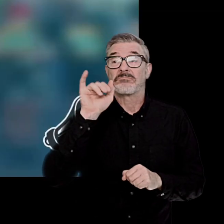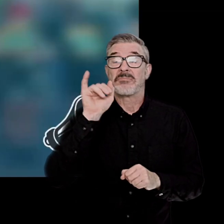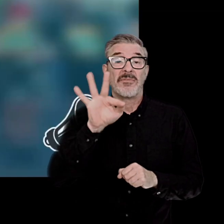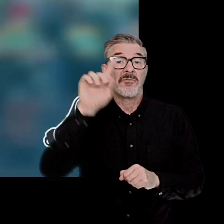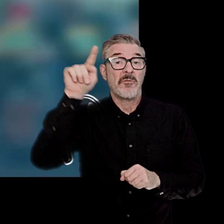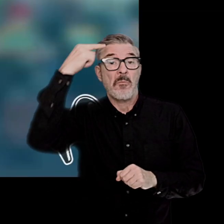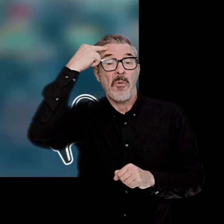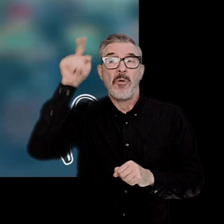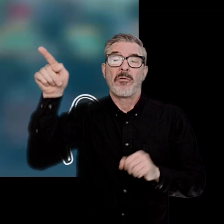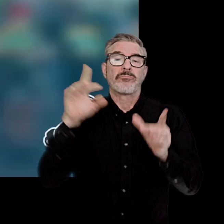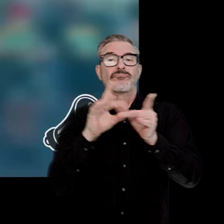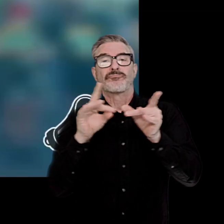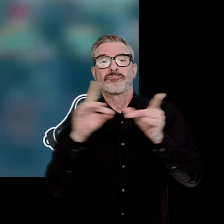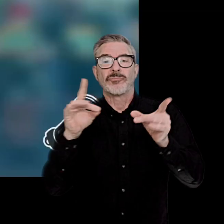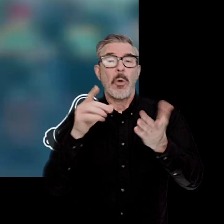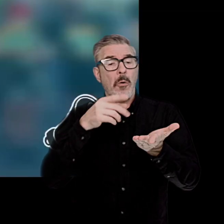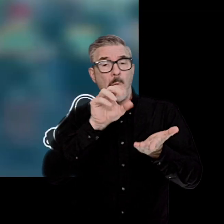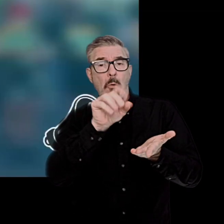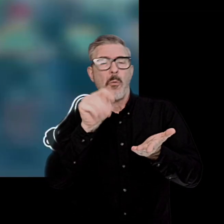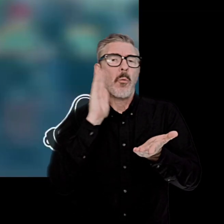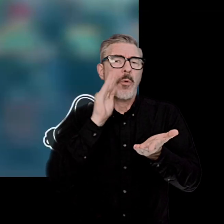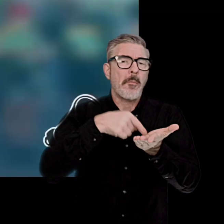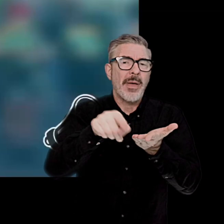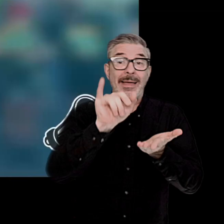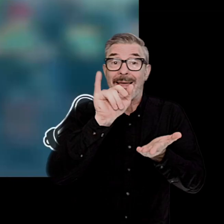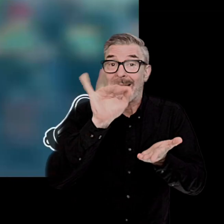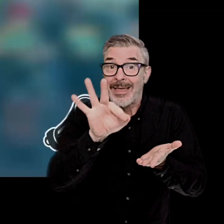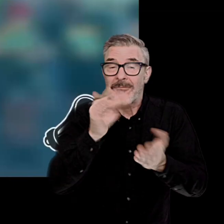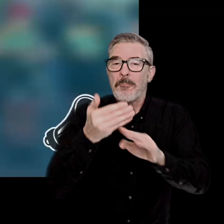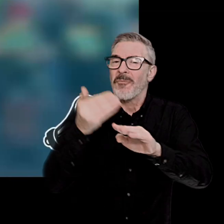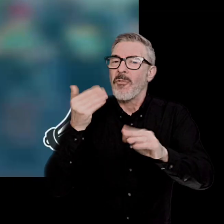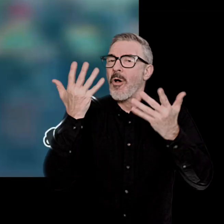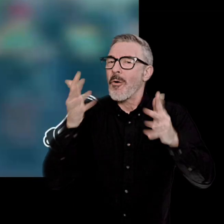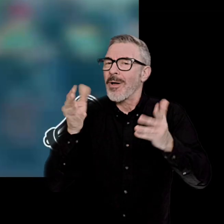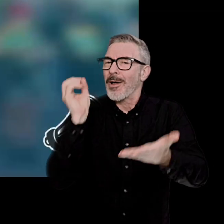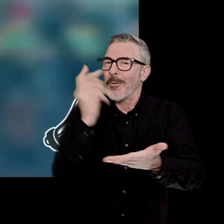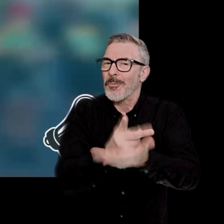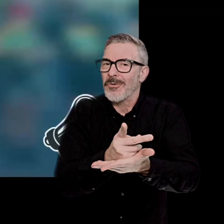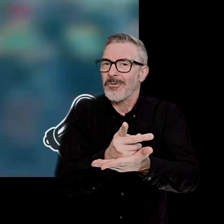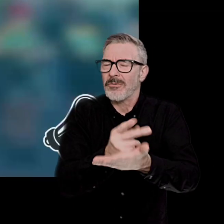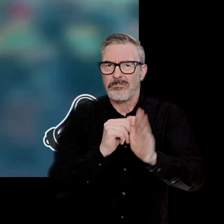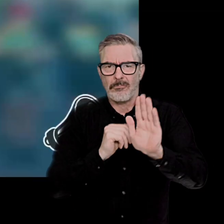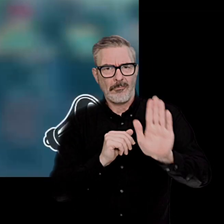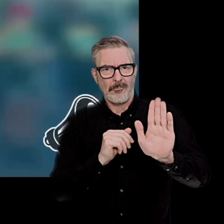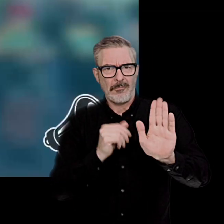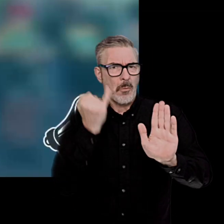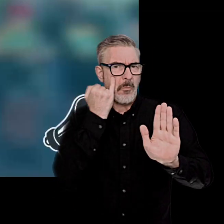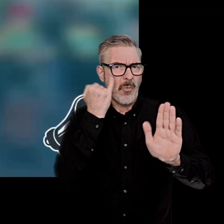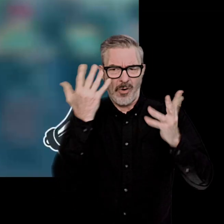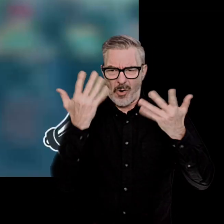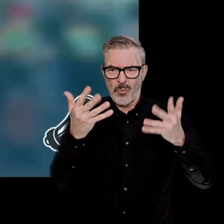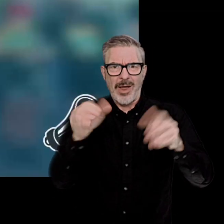If your employer says they will only pay for overtime if it's approved, but if you've